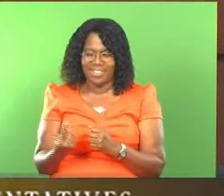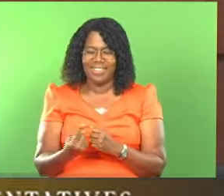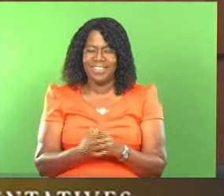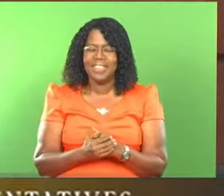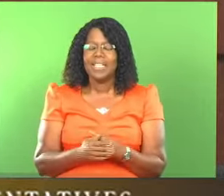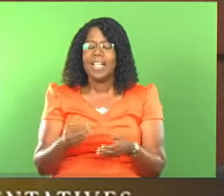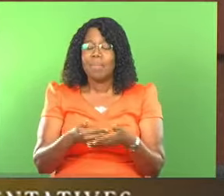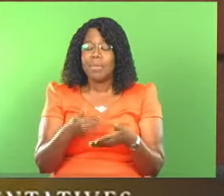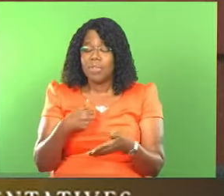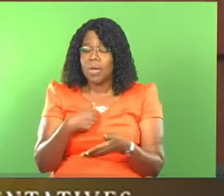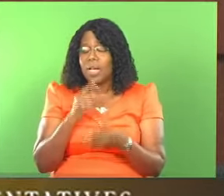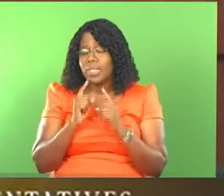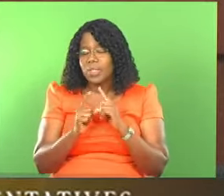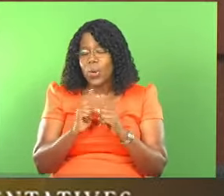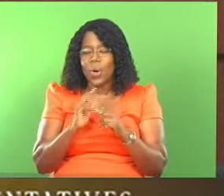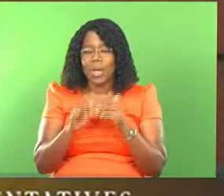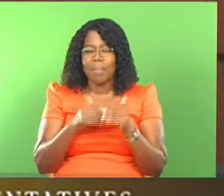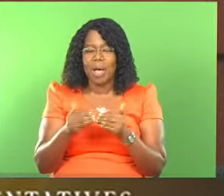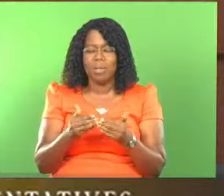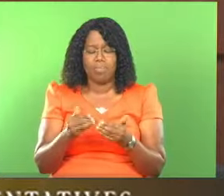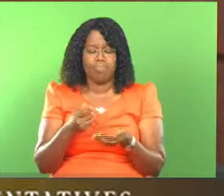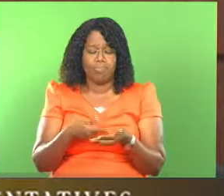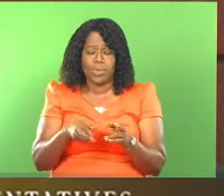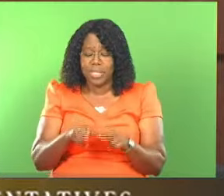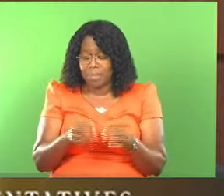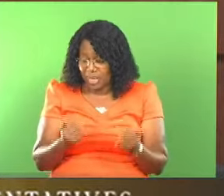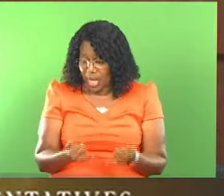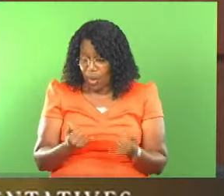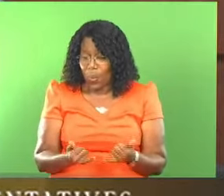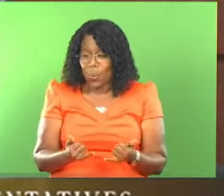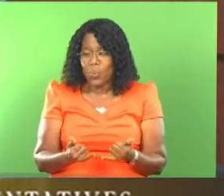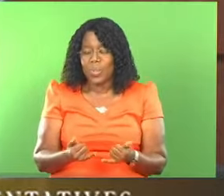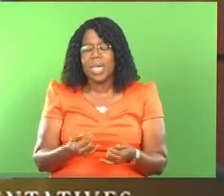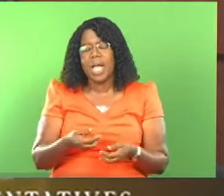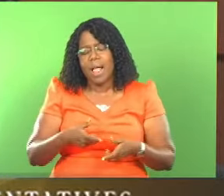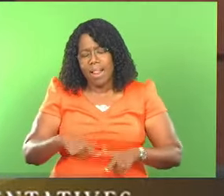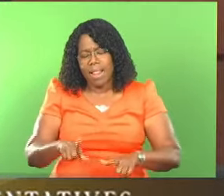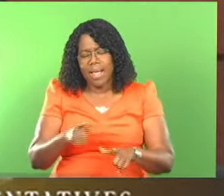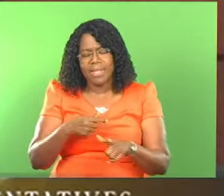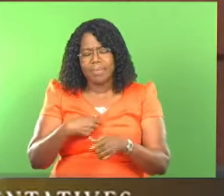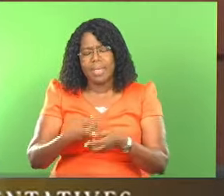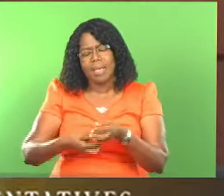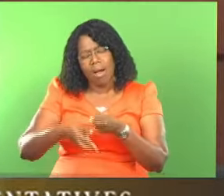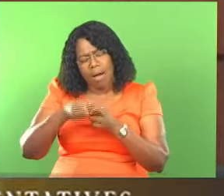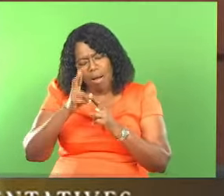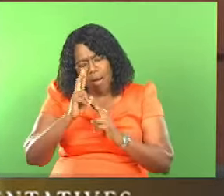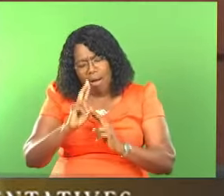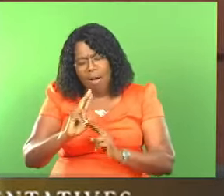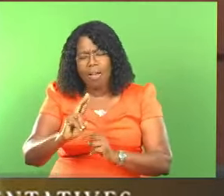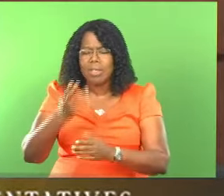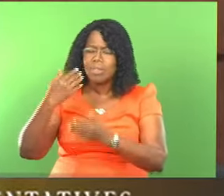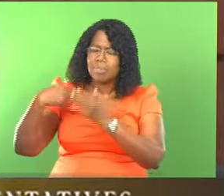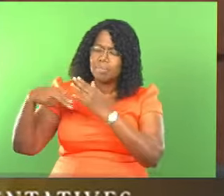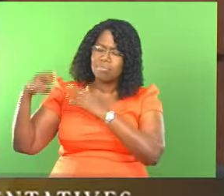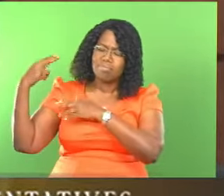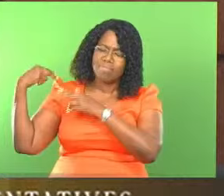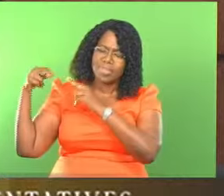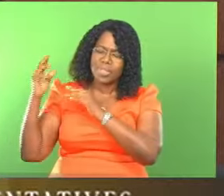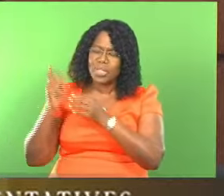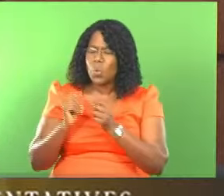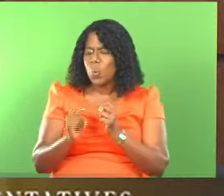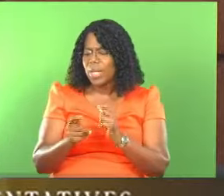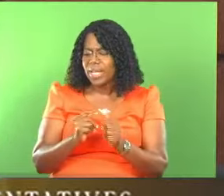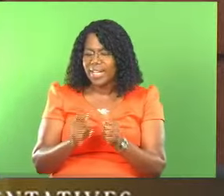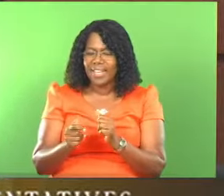of the present, allow me to honor the past quickly and quietly